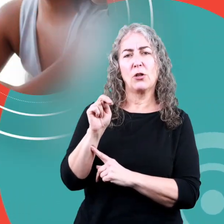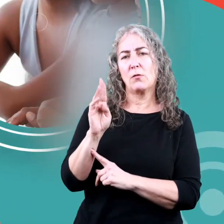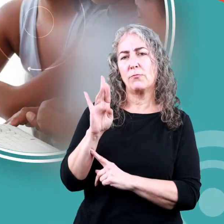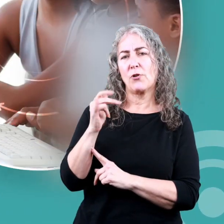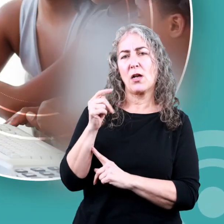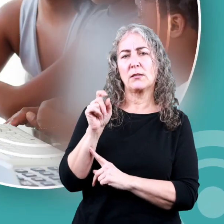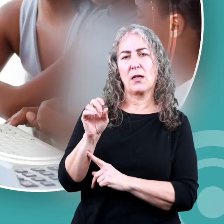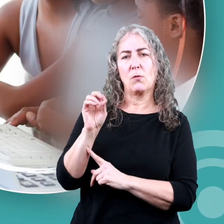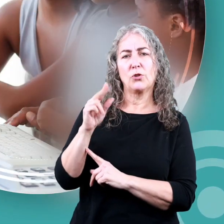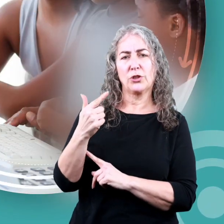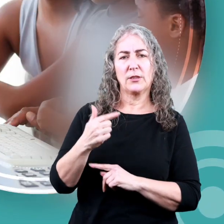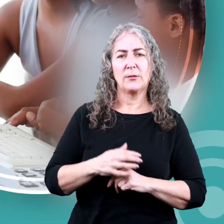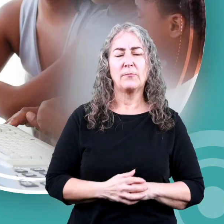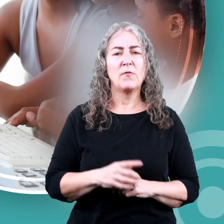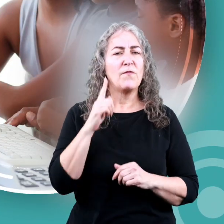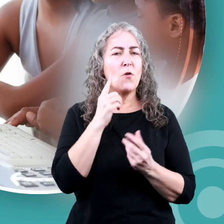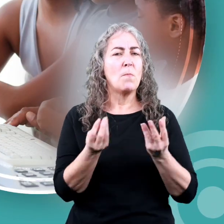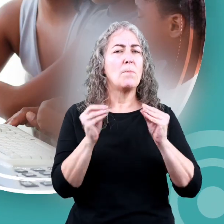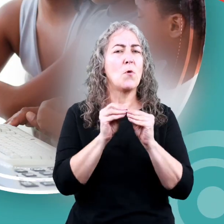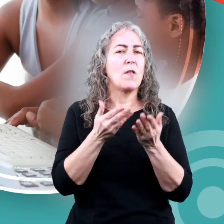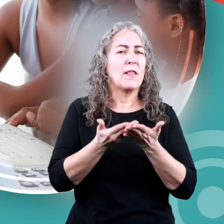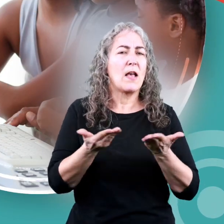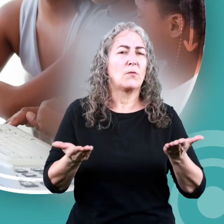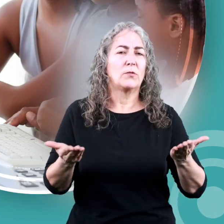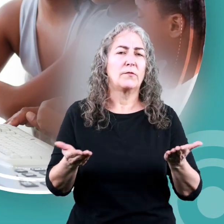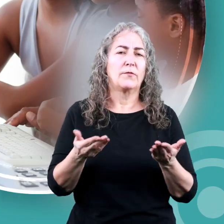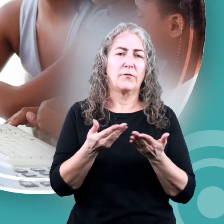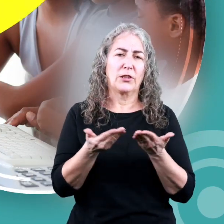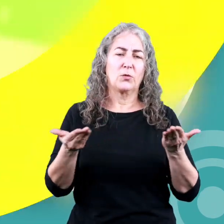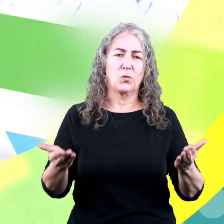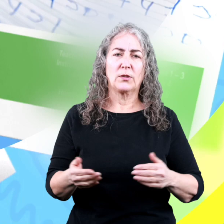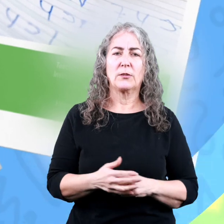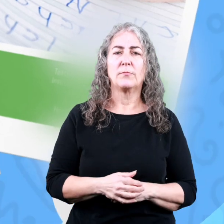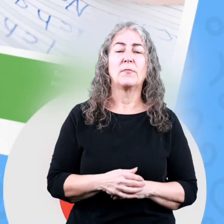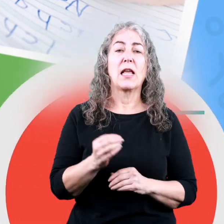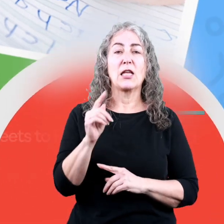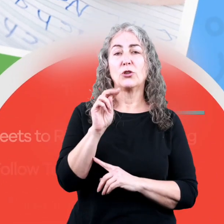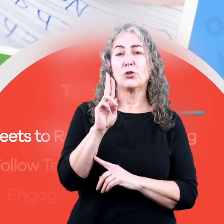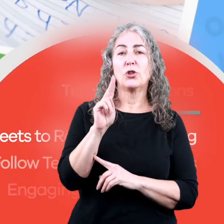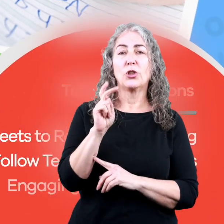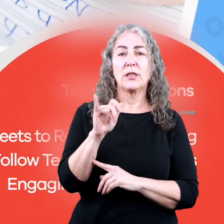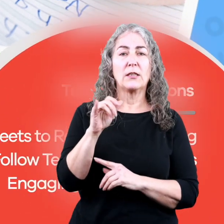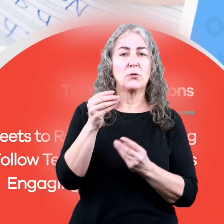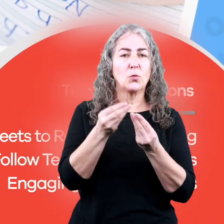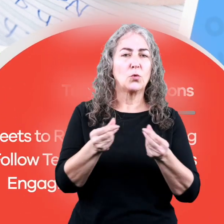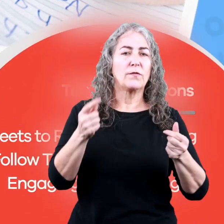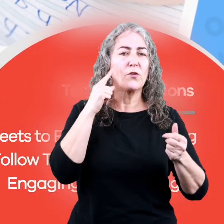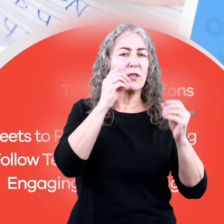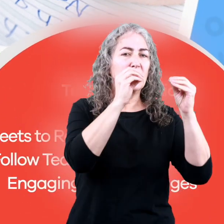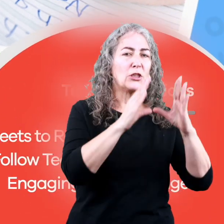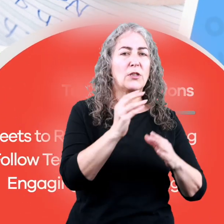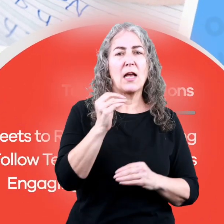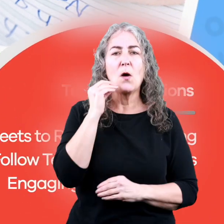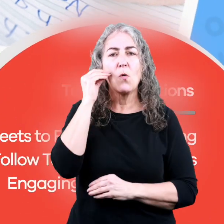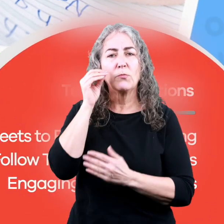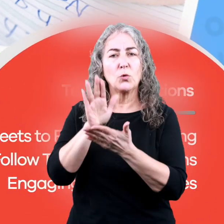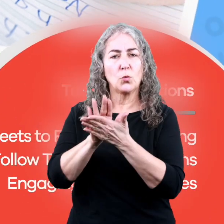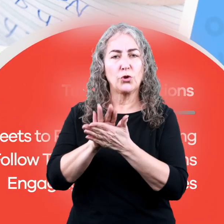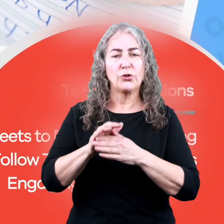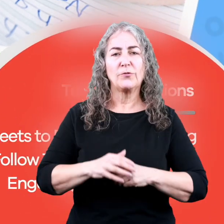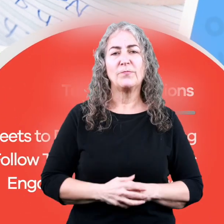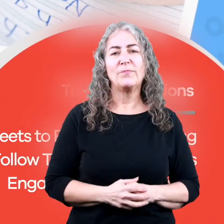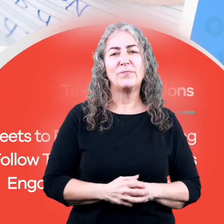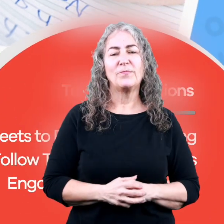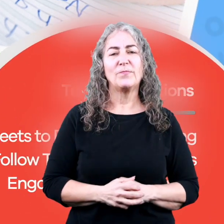learnbright.org For thousands of free resources and turnkey solutions for teachers and homeschoolers!